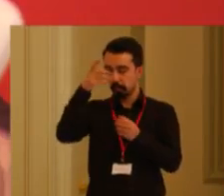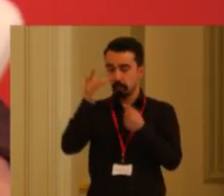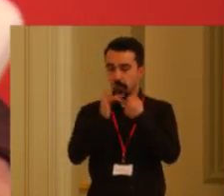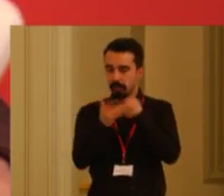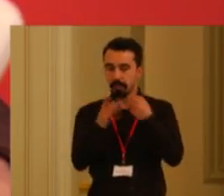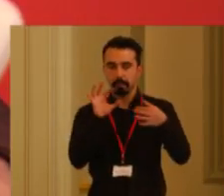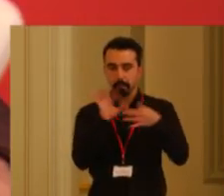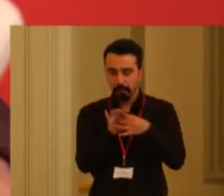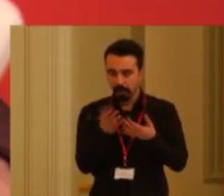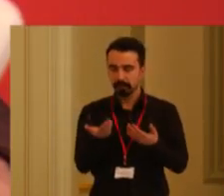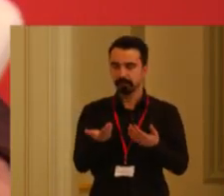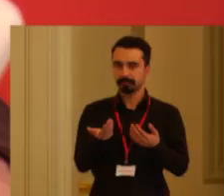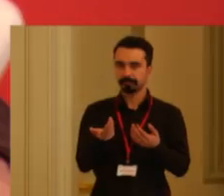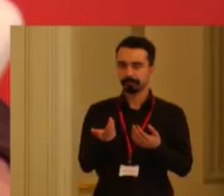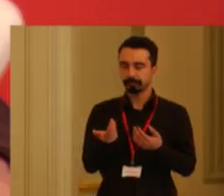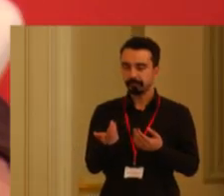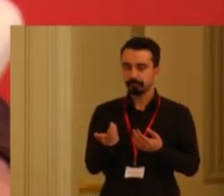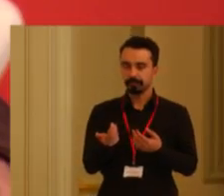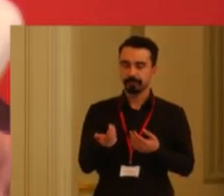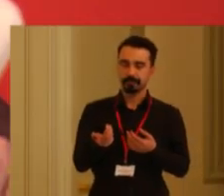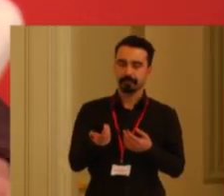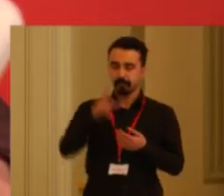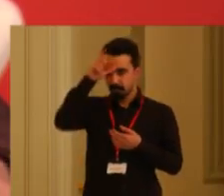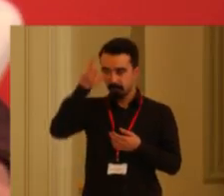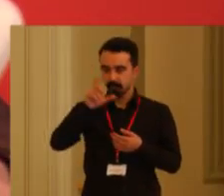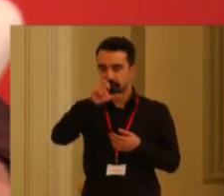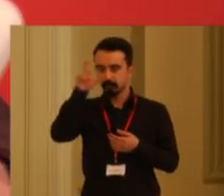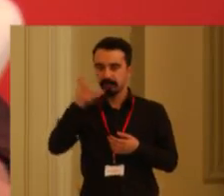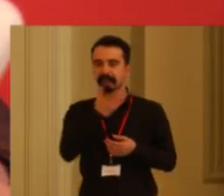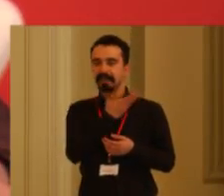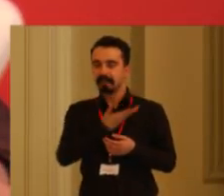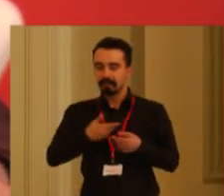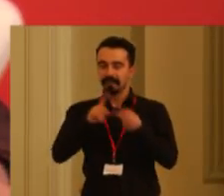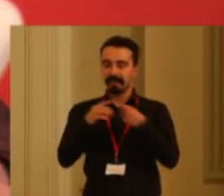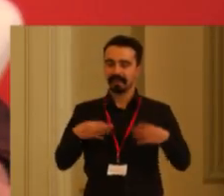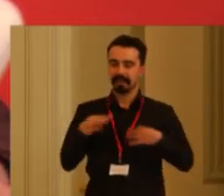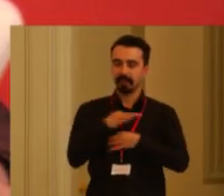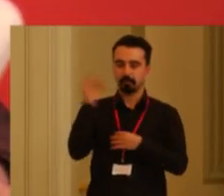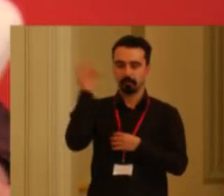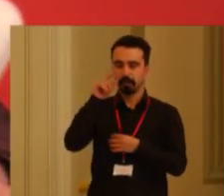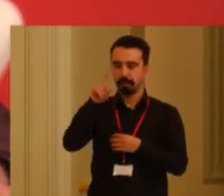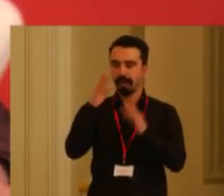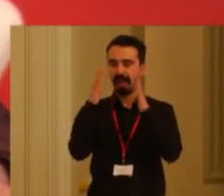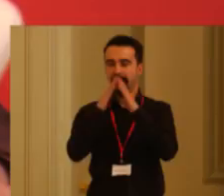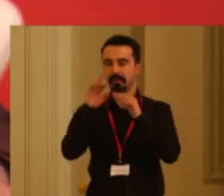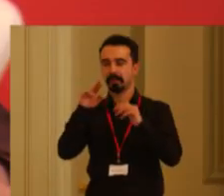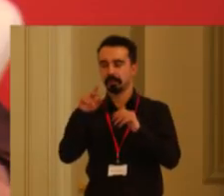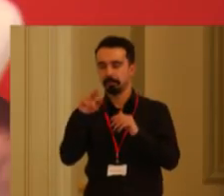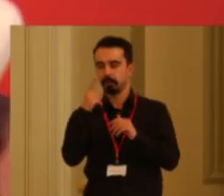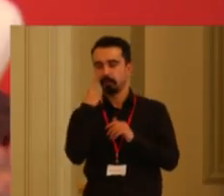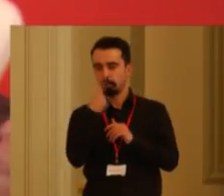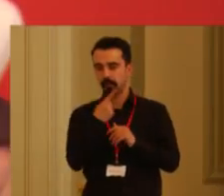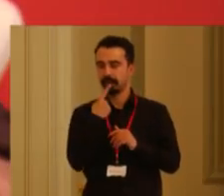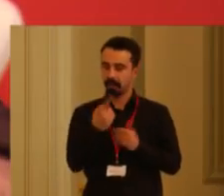youngsters in Turkey that are quite close to their families and they seem to be dependent on